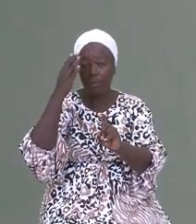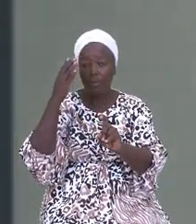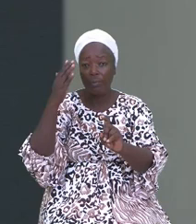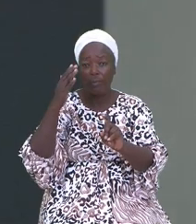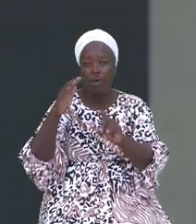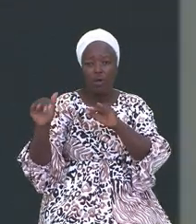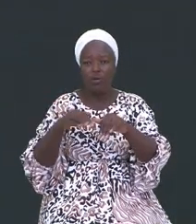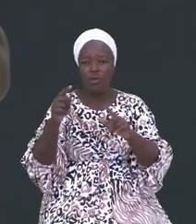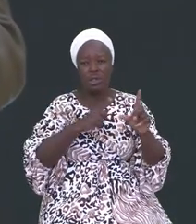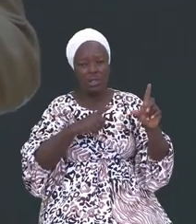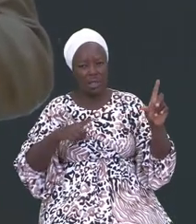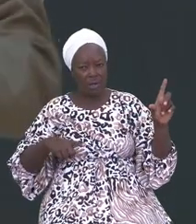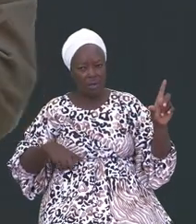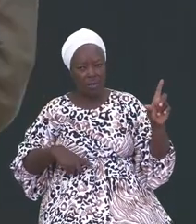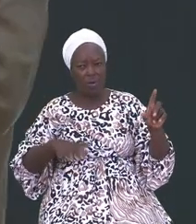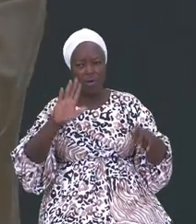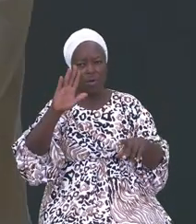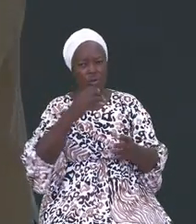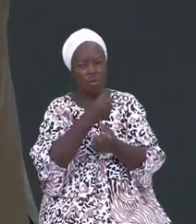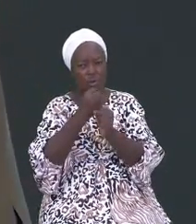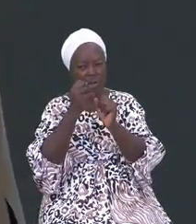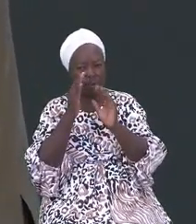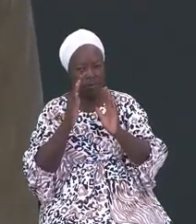Does the Lord, your Savior,